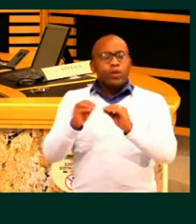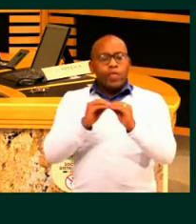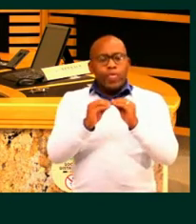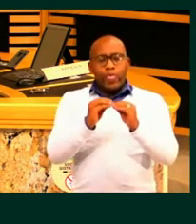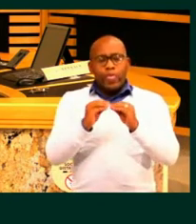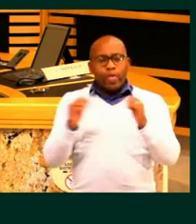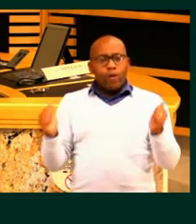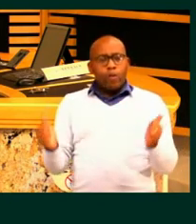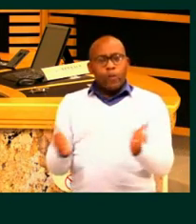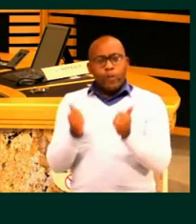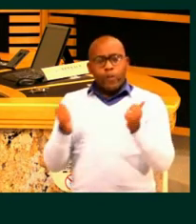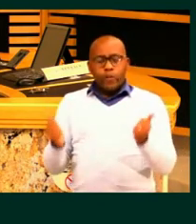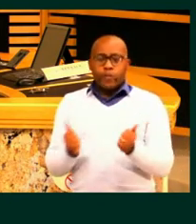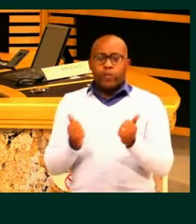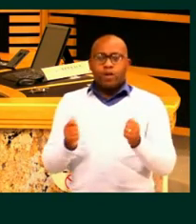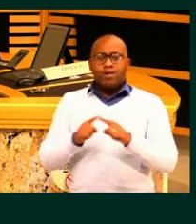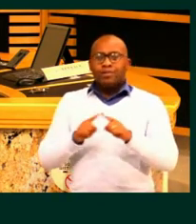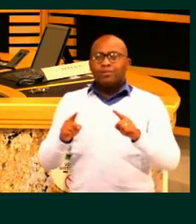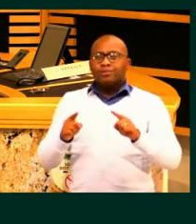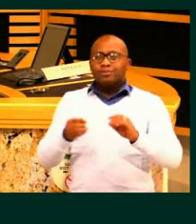is at a very